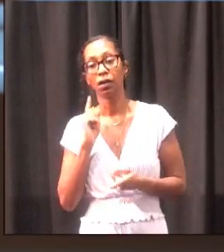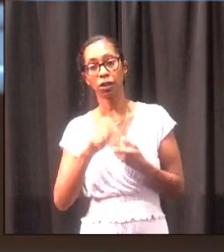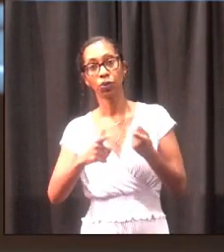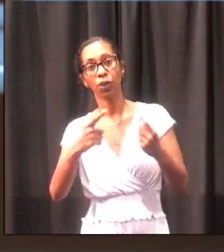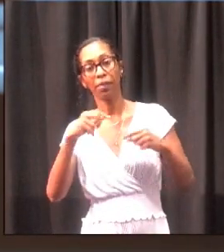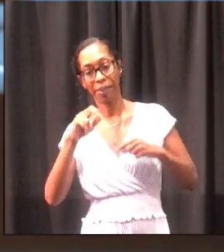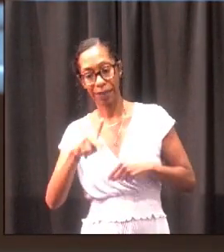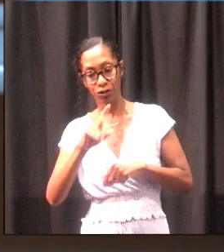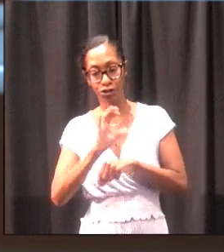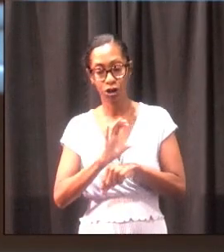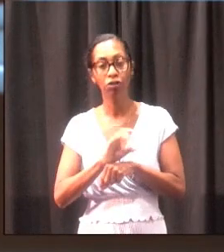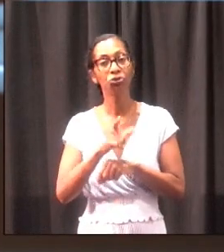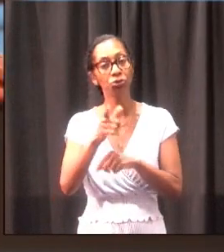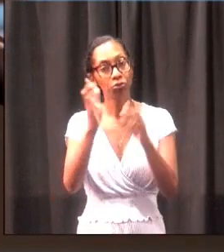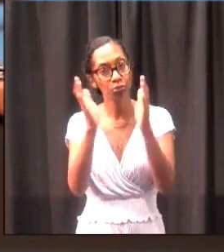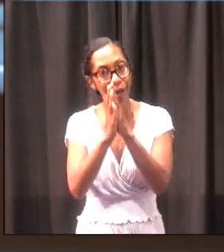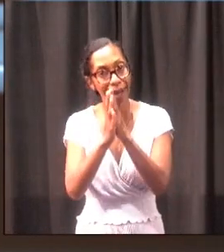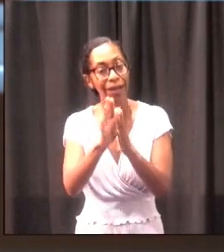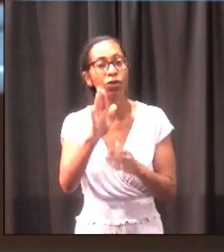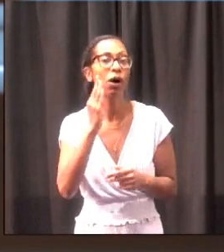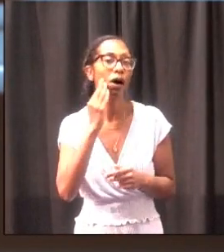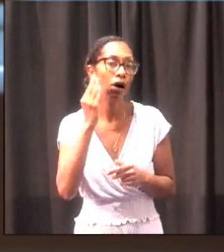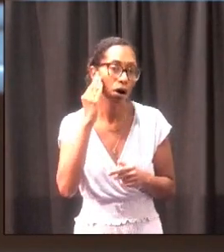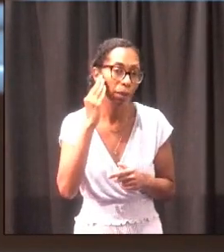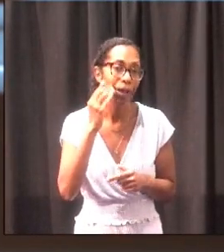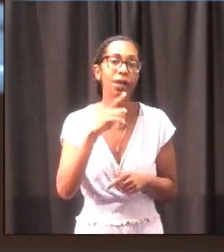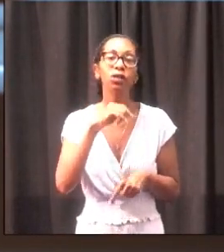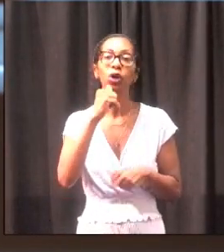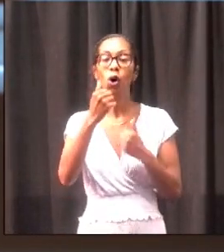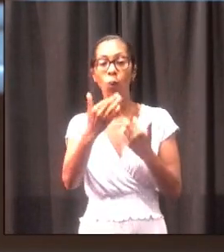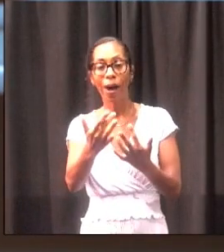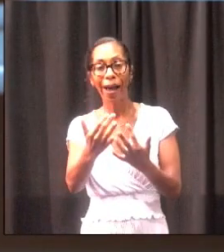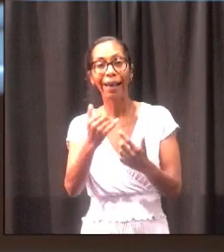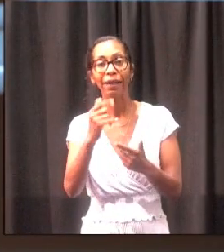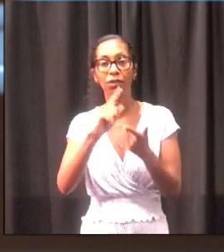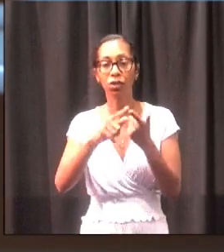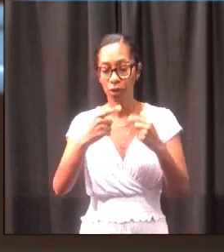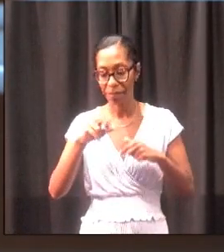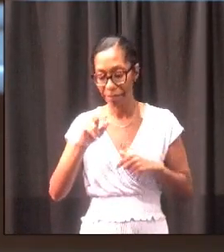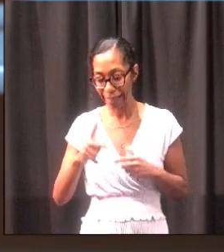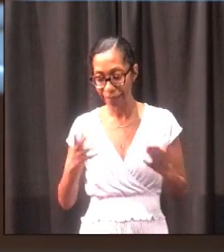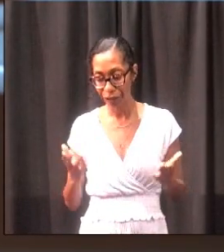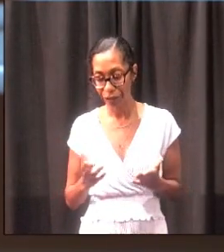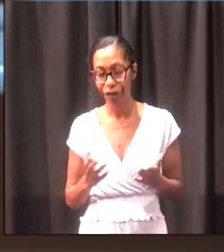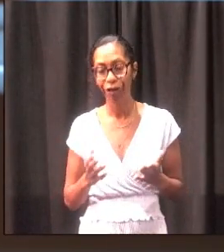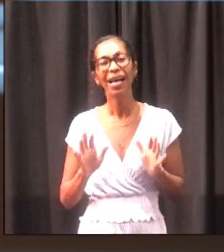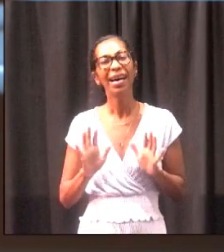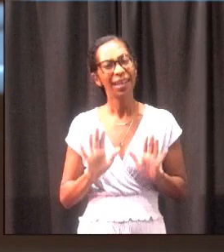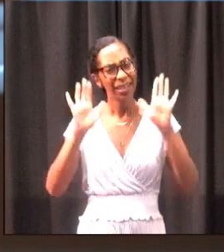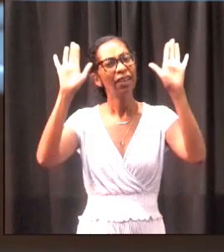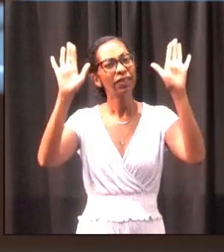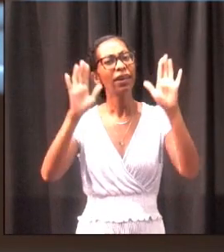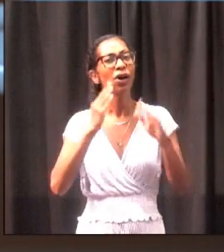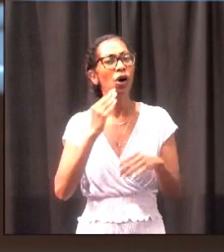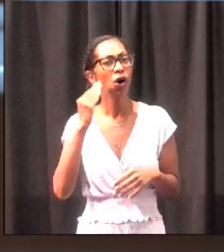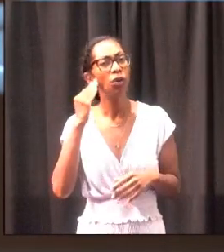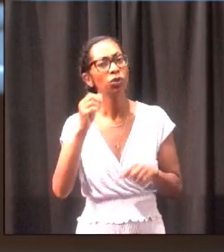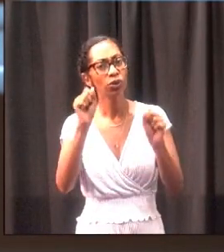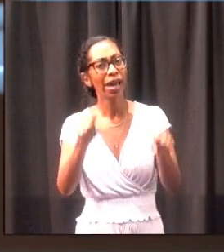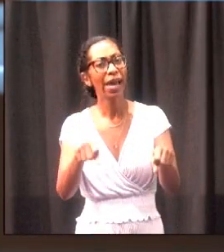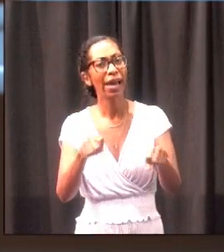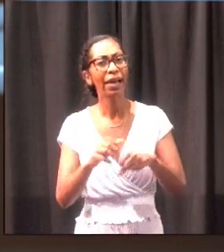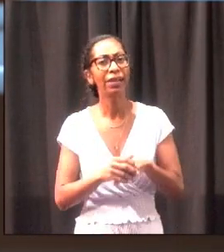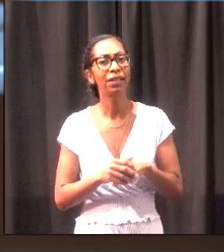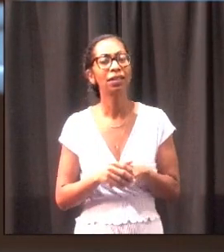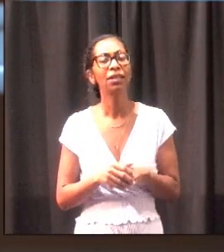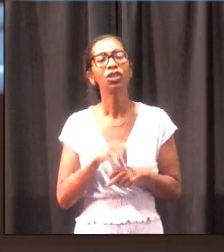got to pray at home. You can't wait till you come back in the building and lift your hands and worship. You got to lift them at home. You cannot